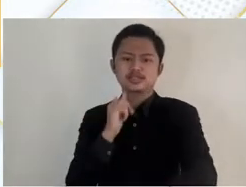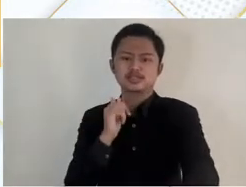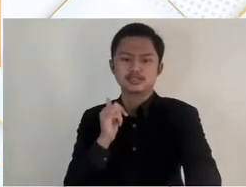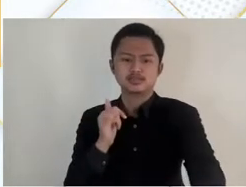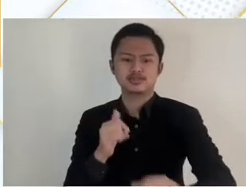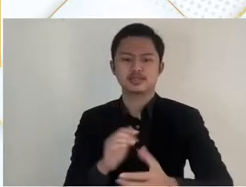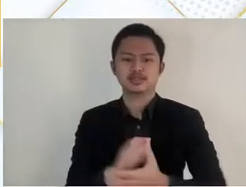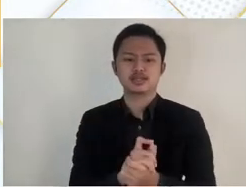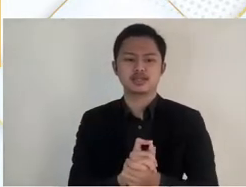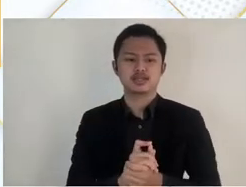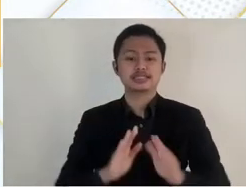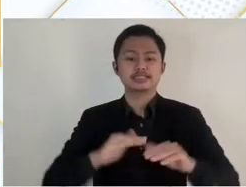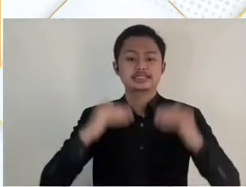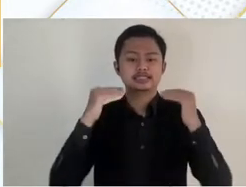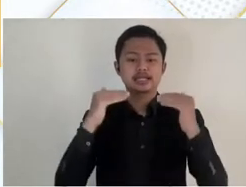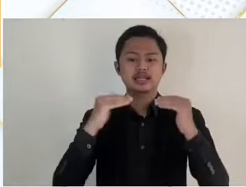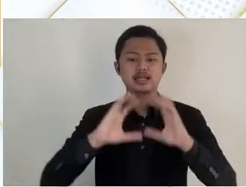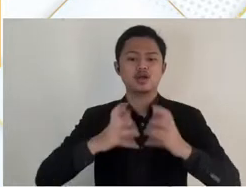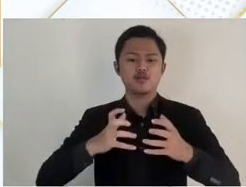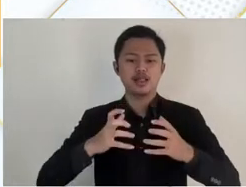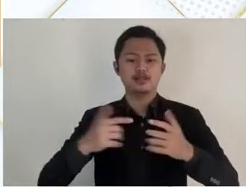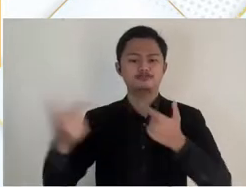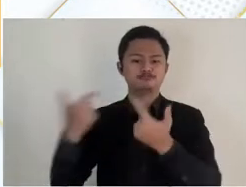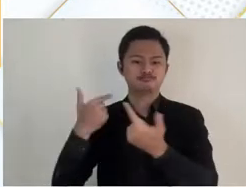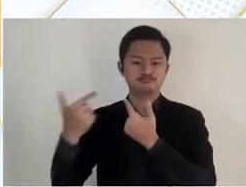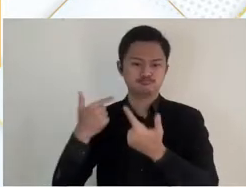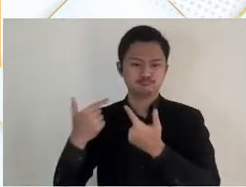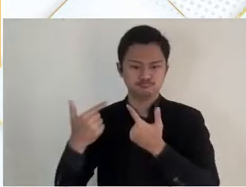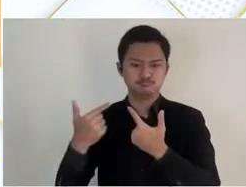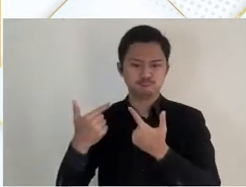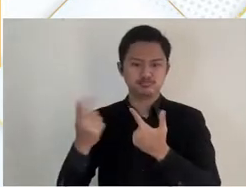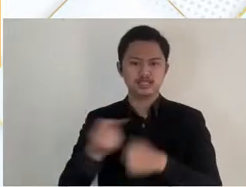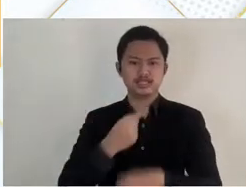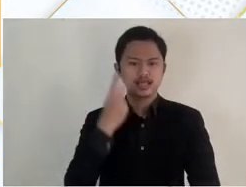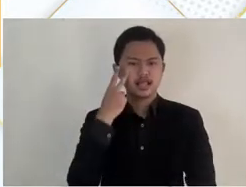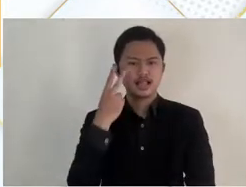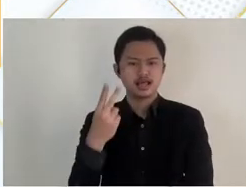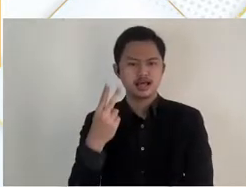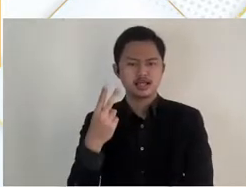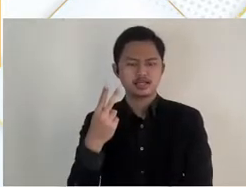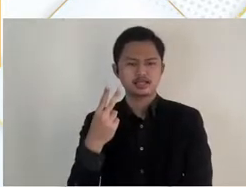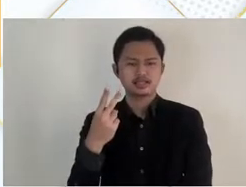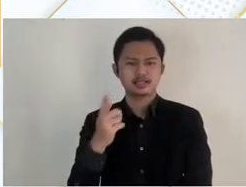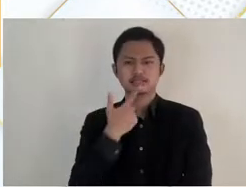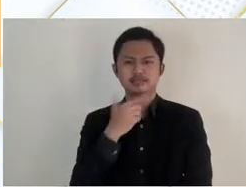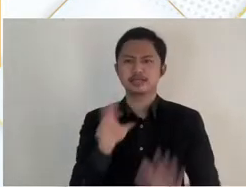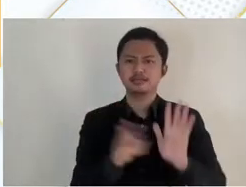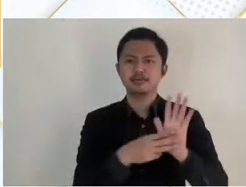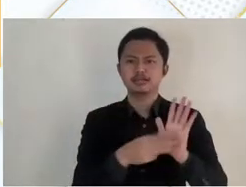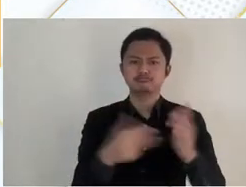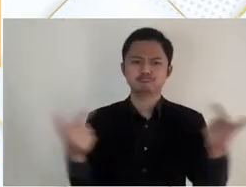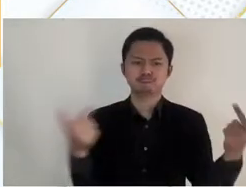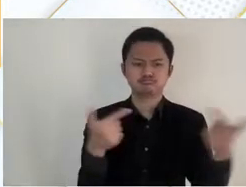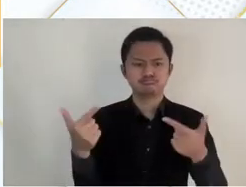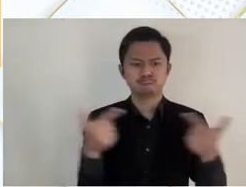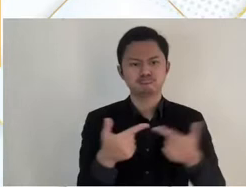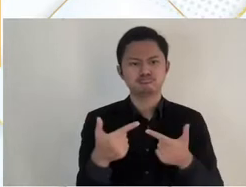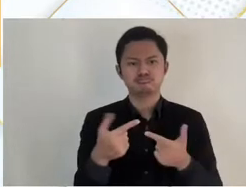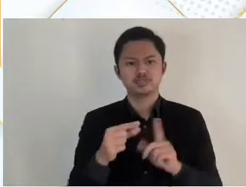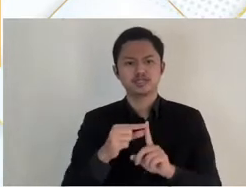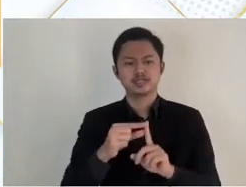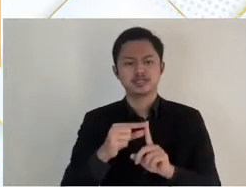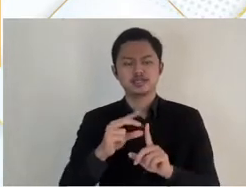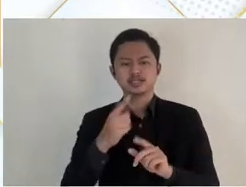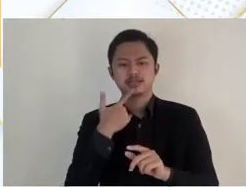the Global Terrorism Index 2020, looking into that, stated that the conflict as the main primary drivers